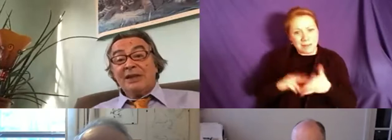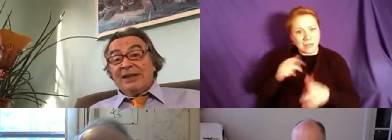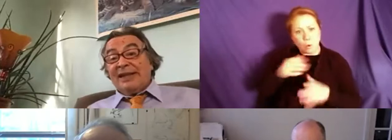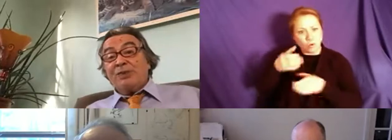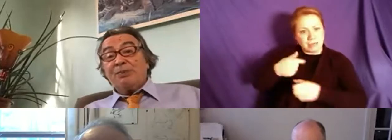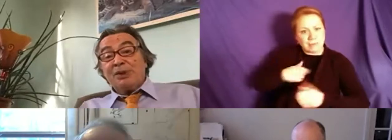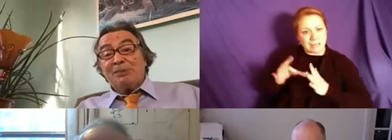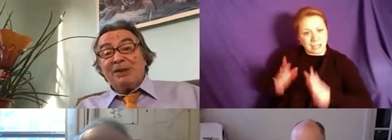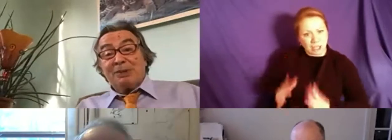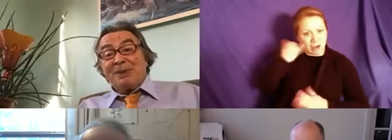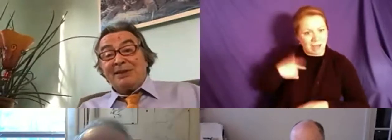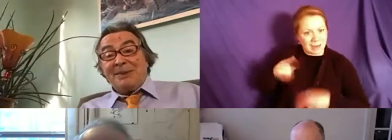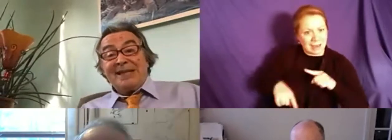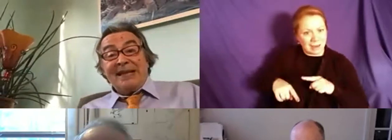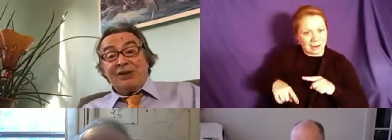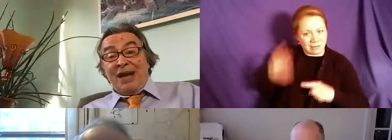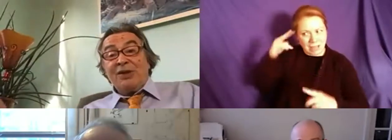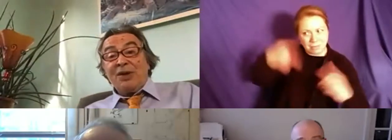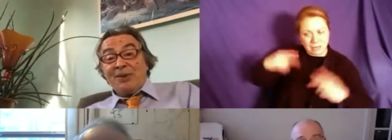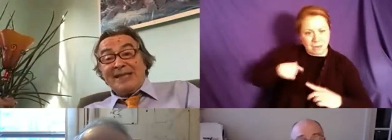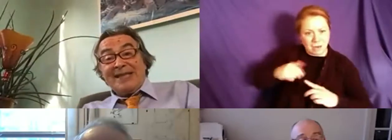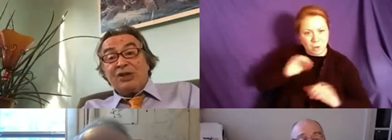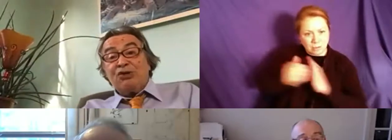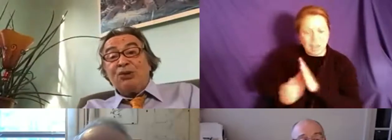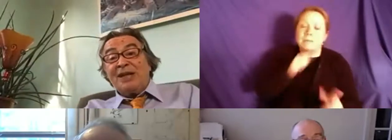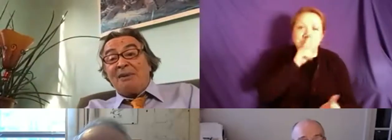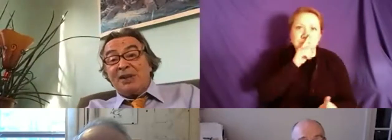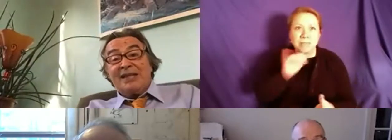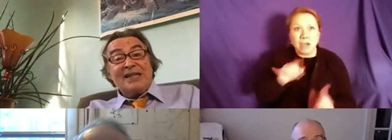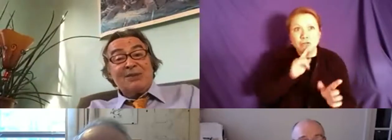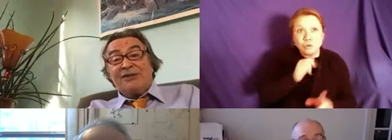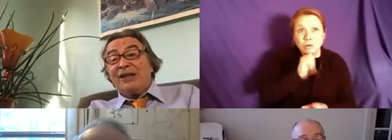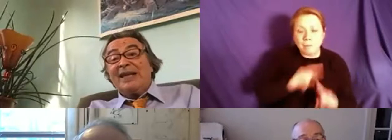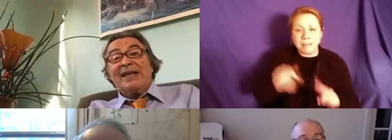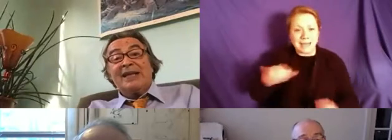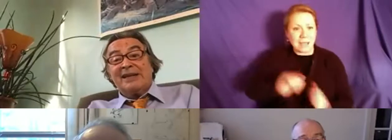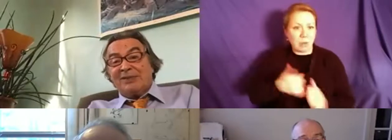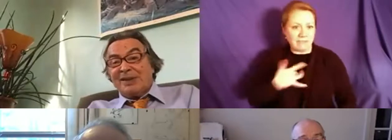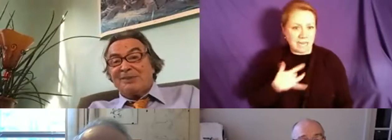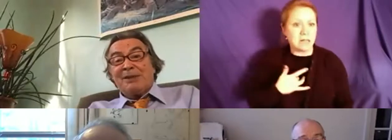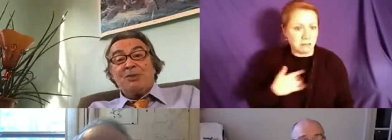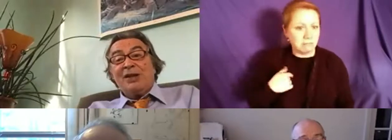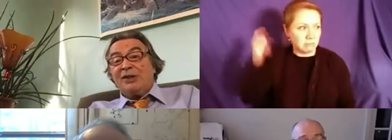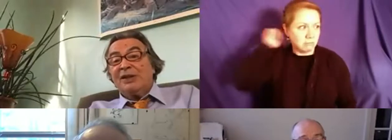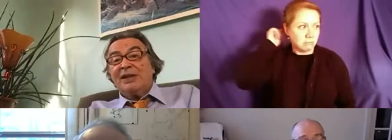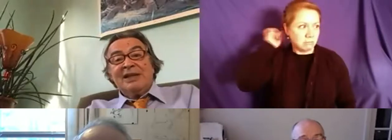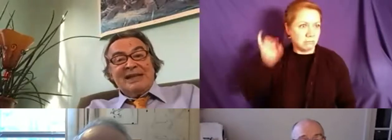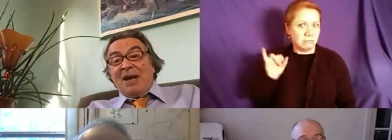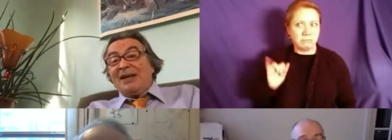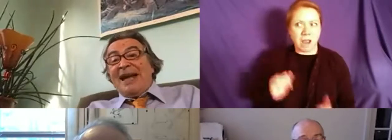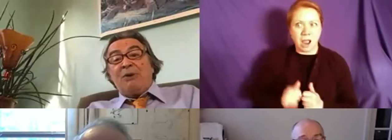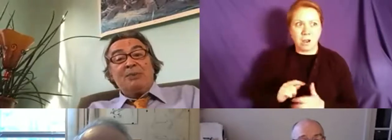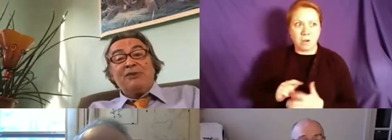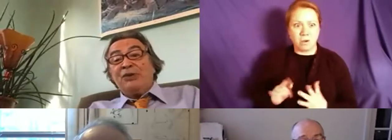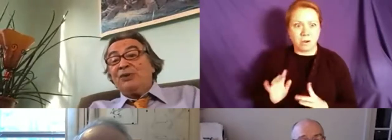legislature? These are perspectives. I'm not saying I don't know whether what I just said is true or not, but it's just the feeling I get and what makes me wonder